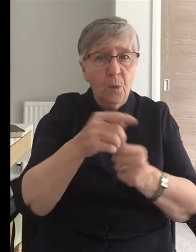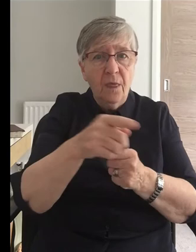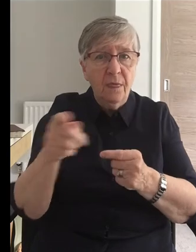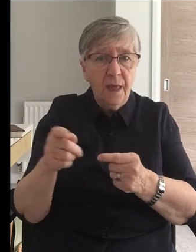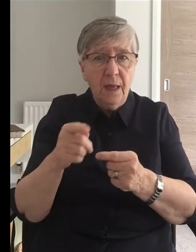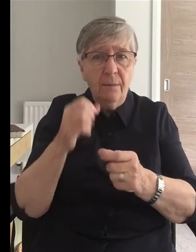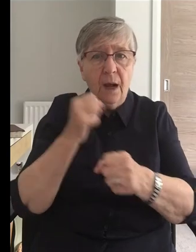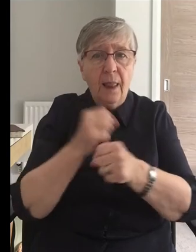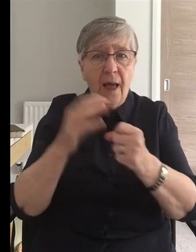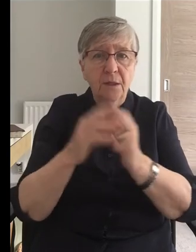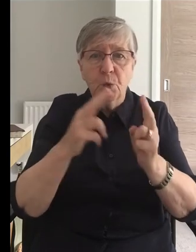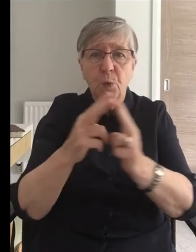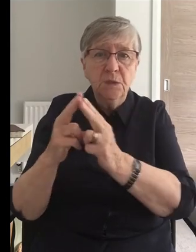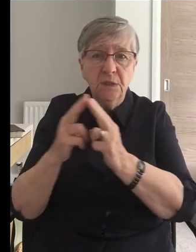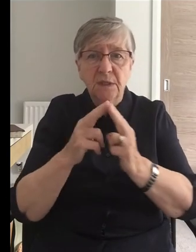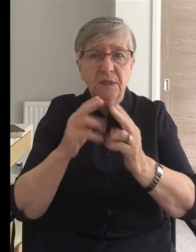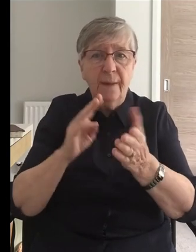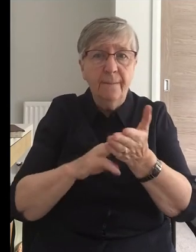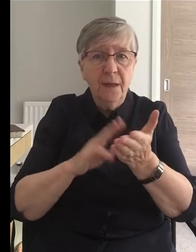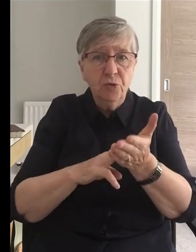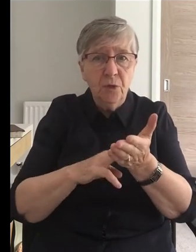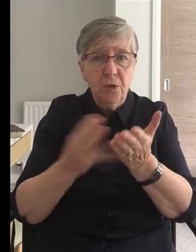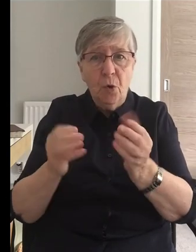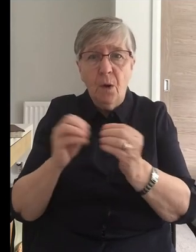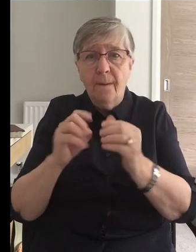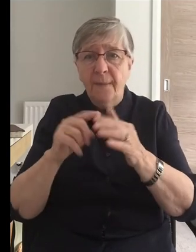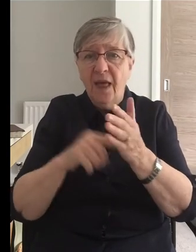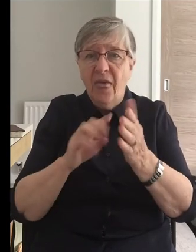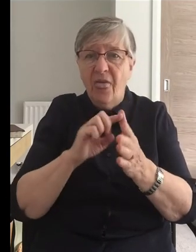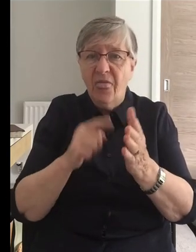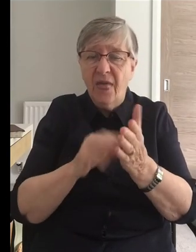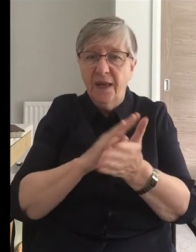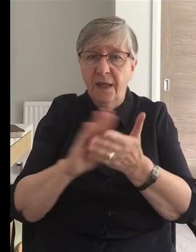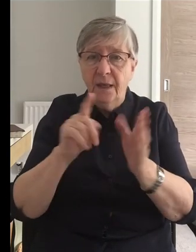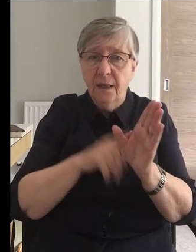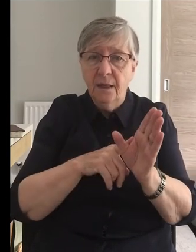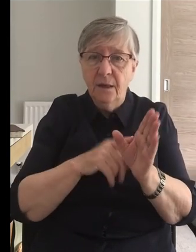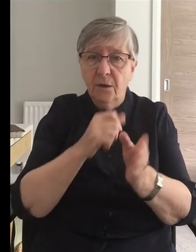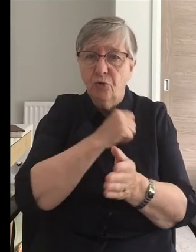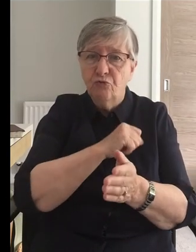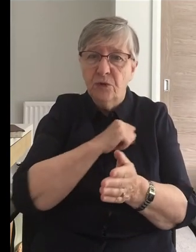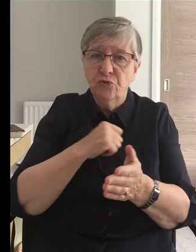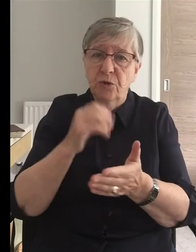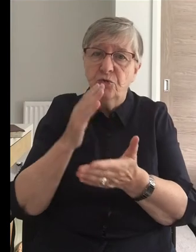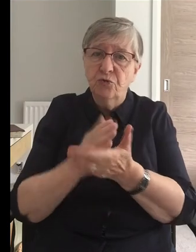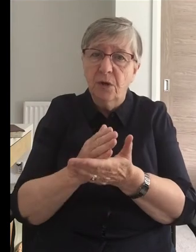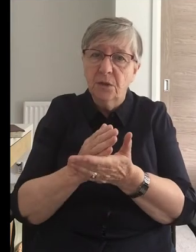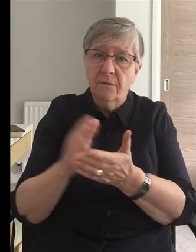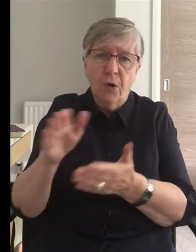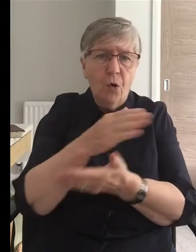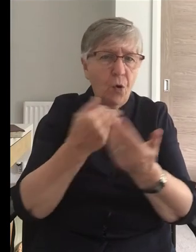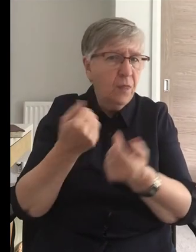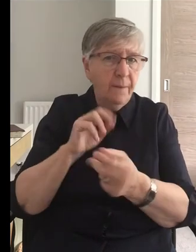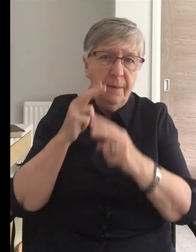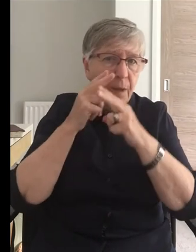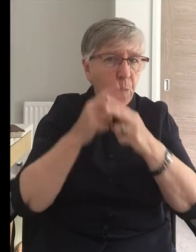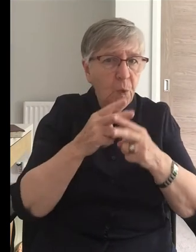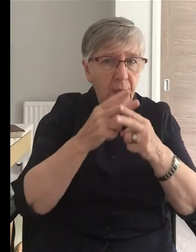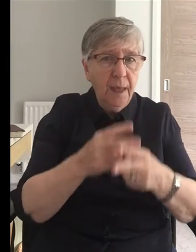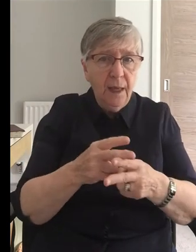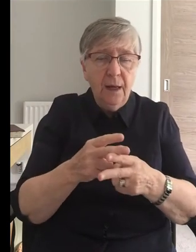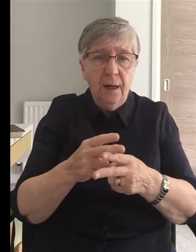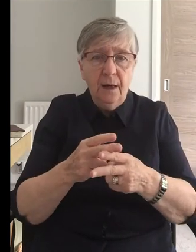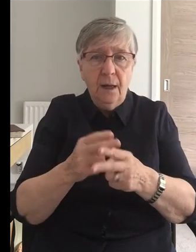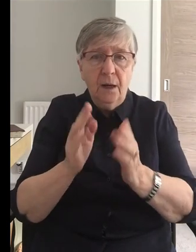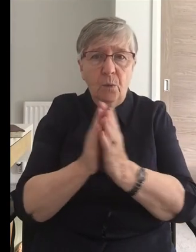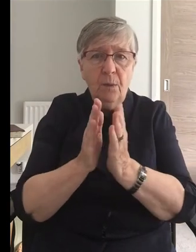Mission, for Bethany Christian Trust, for all those who care. And we pray that